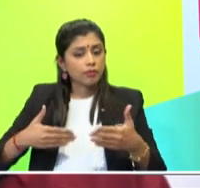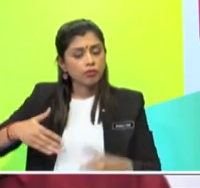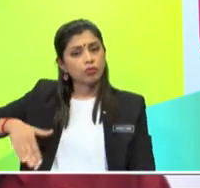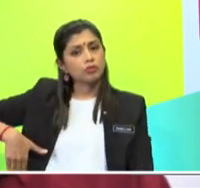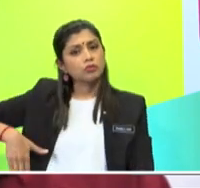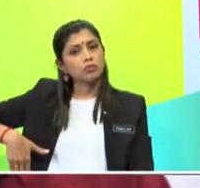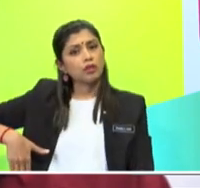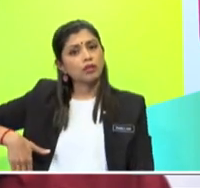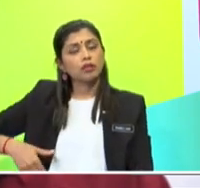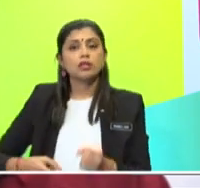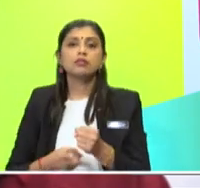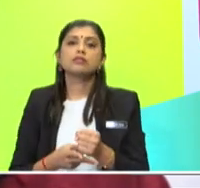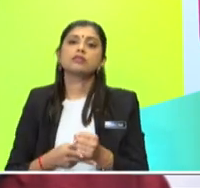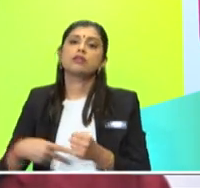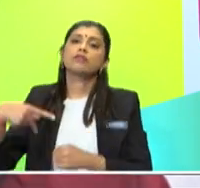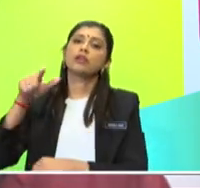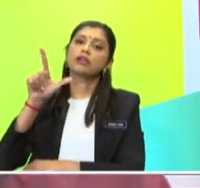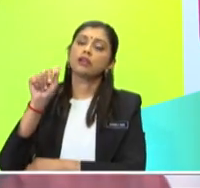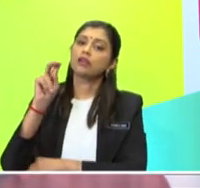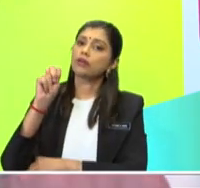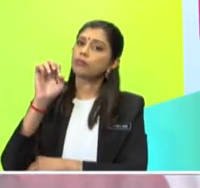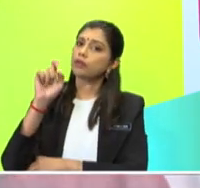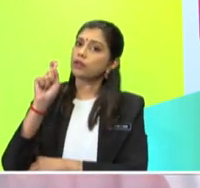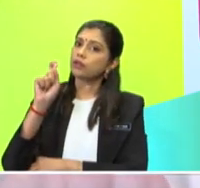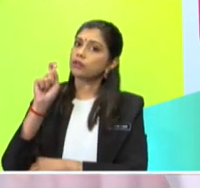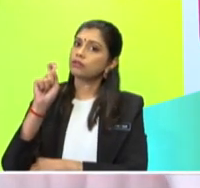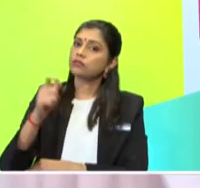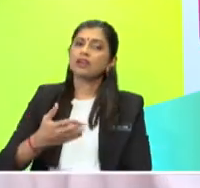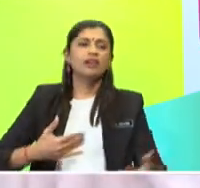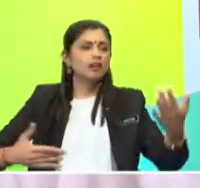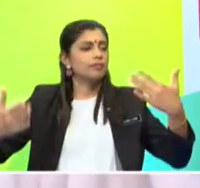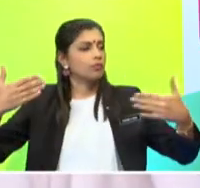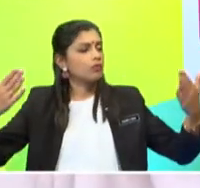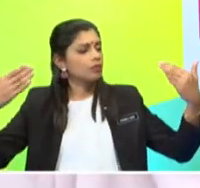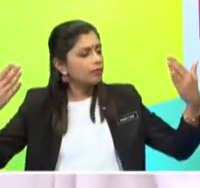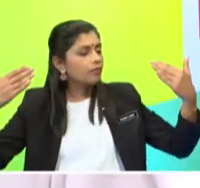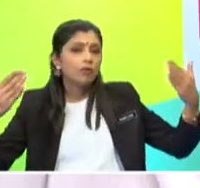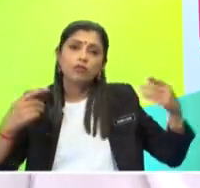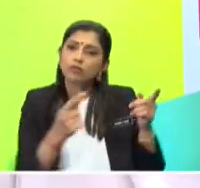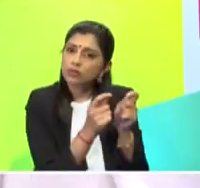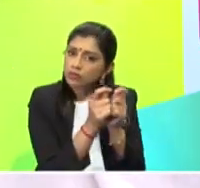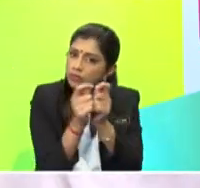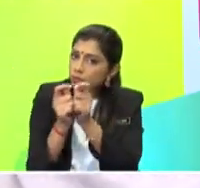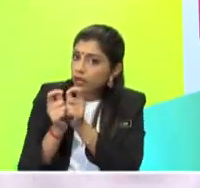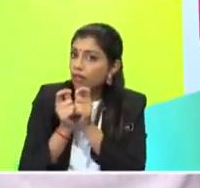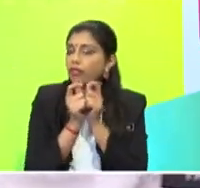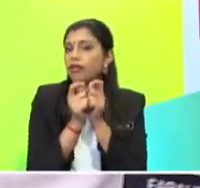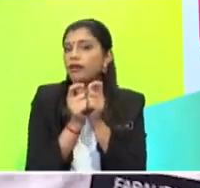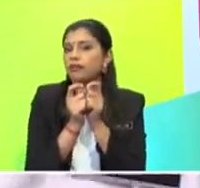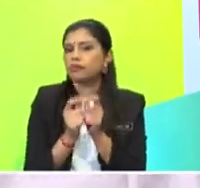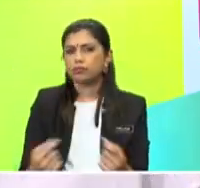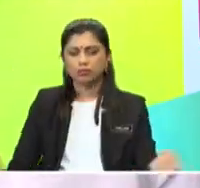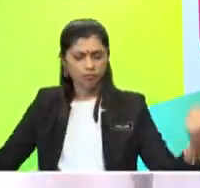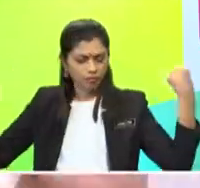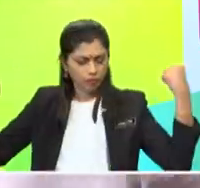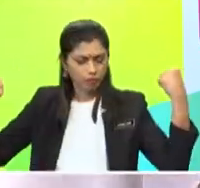planet while we still can. Come on, guys, let's get together. Let's empower our